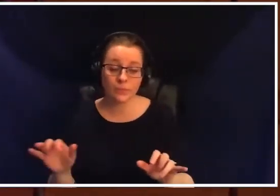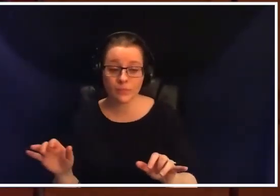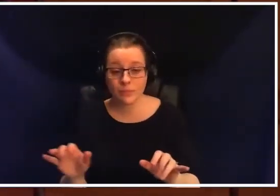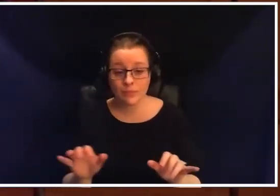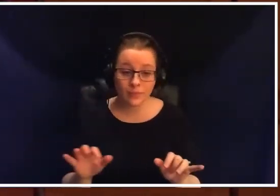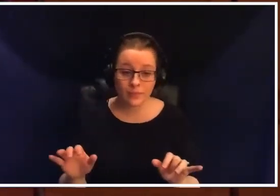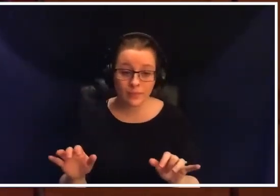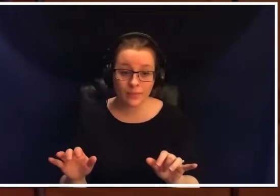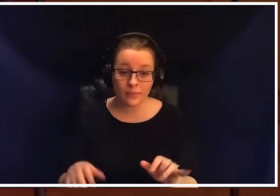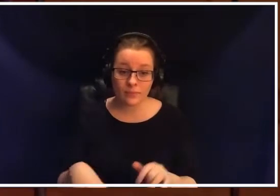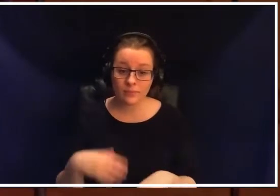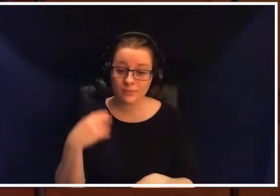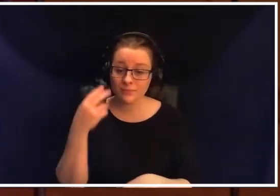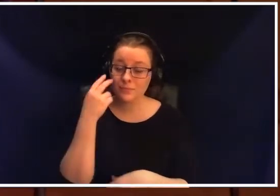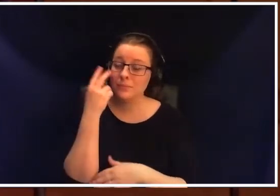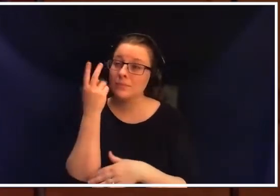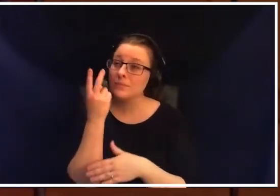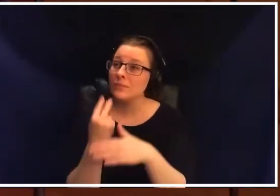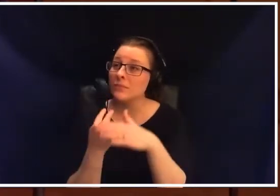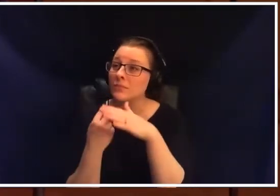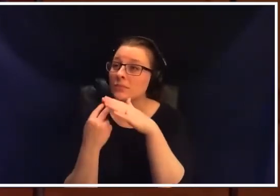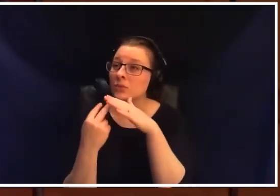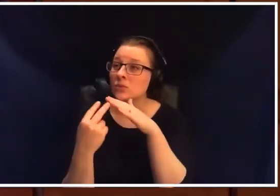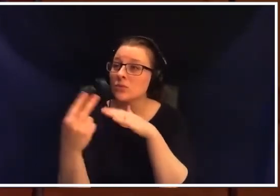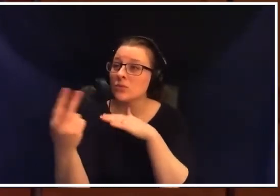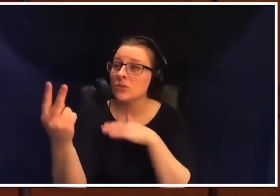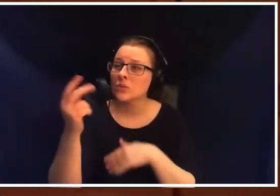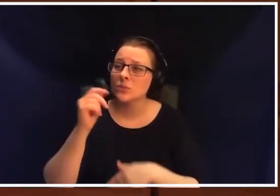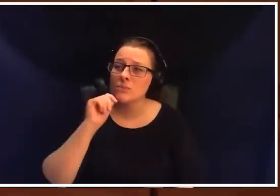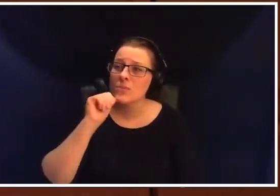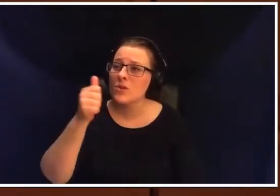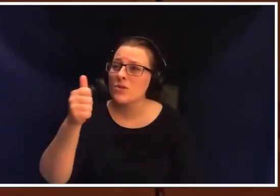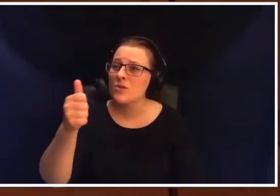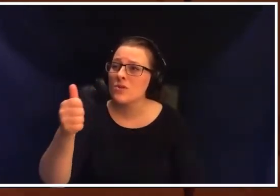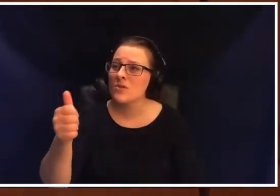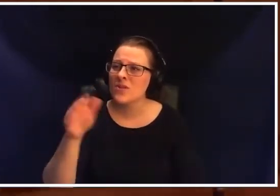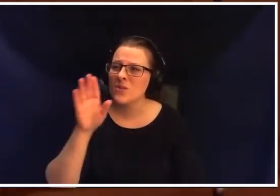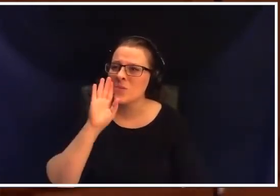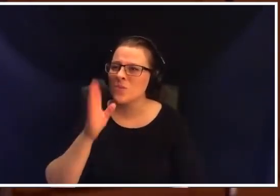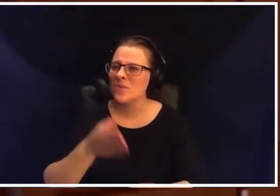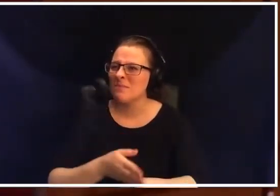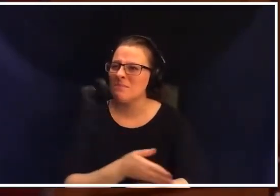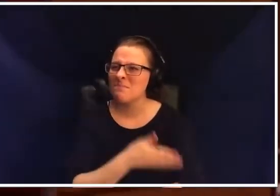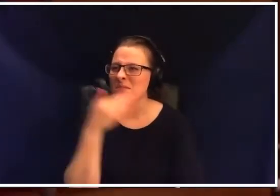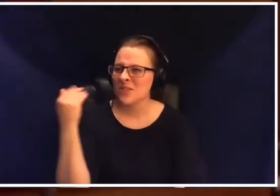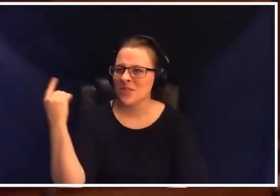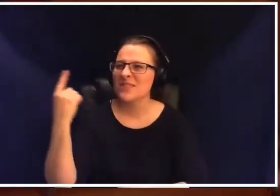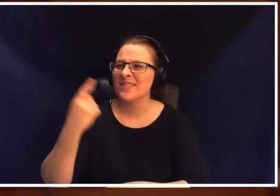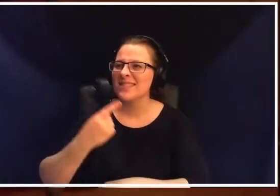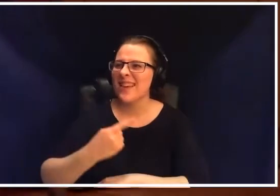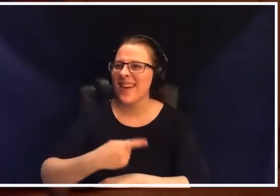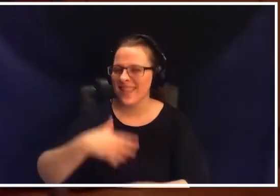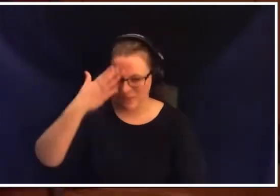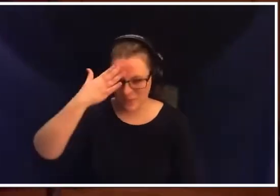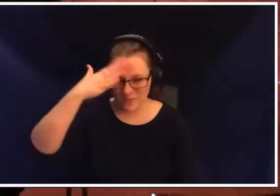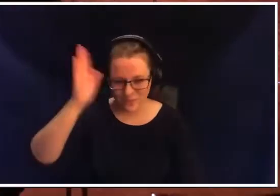The sun'll come out tomorrow. Bet your bottom dollar that